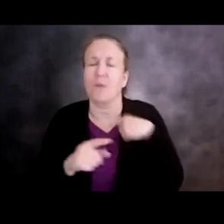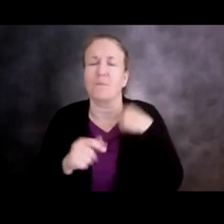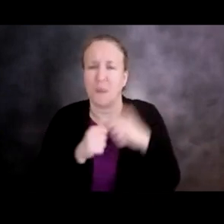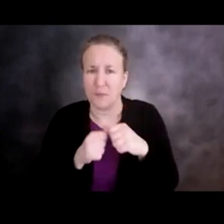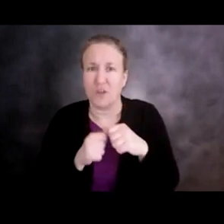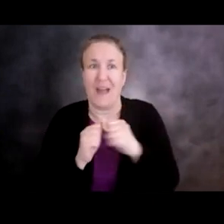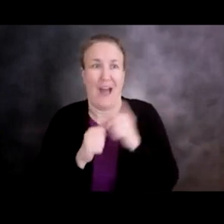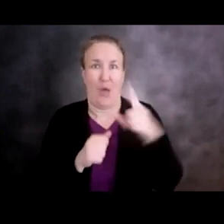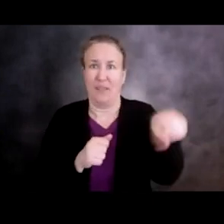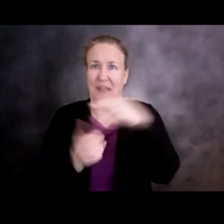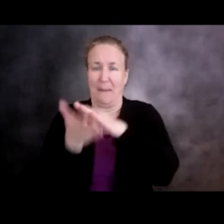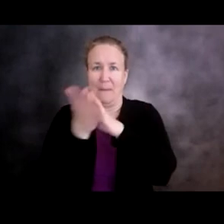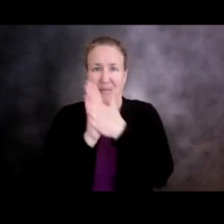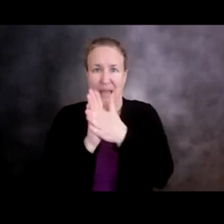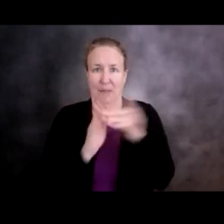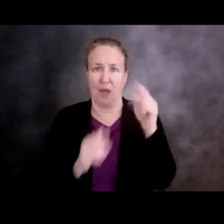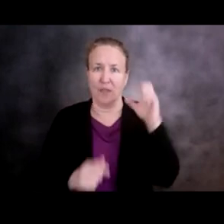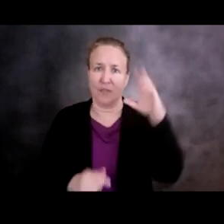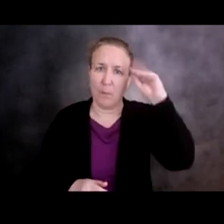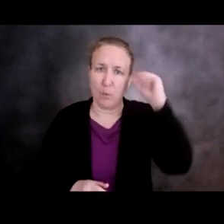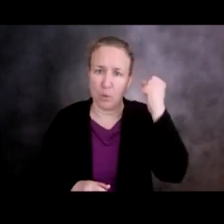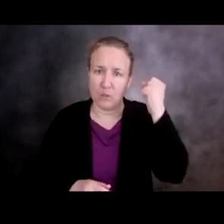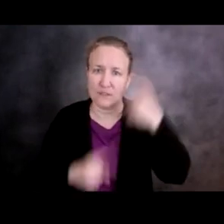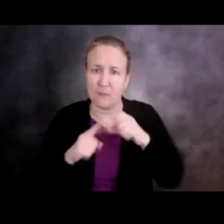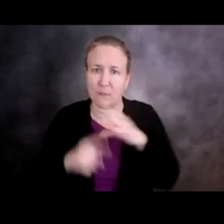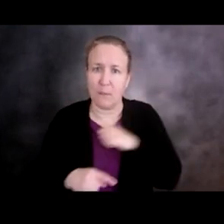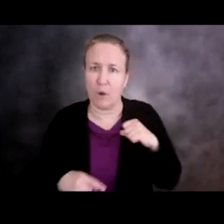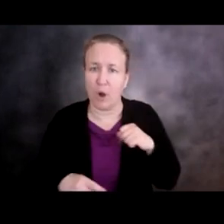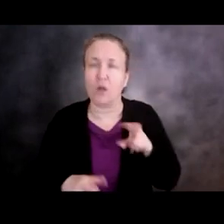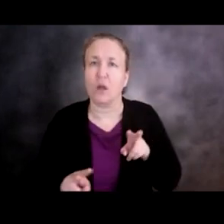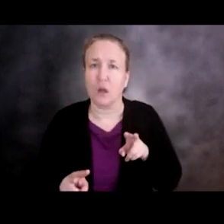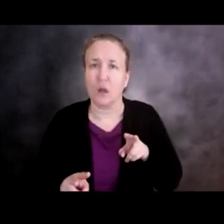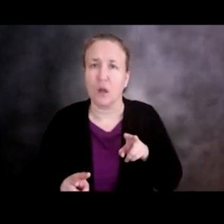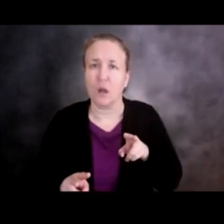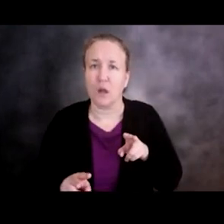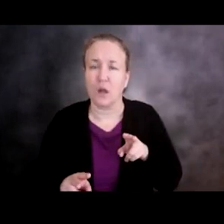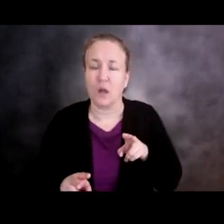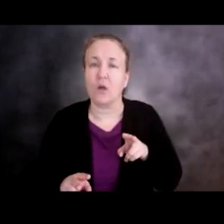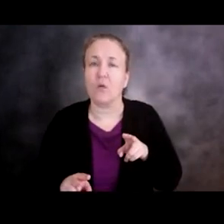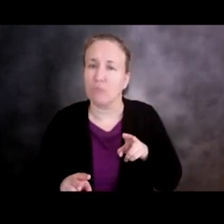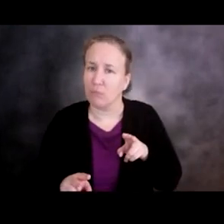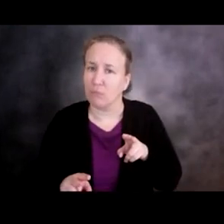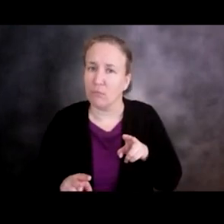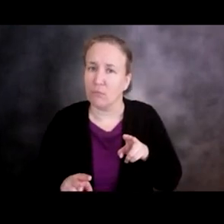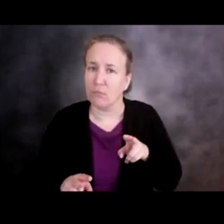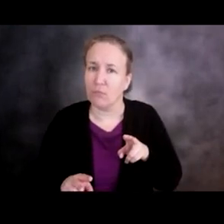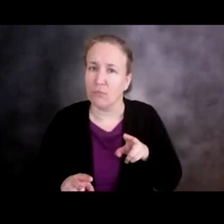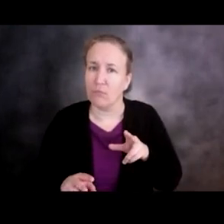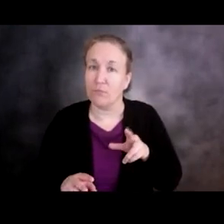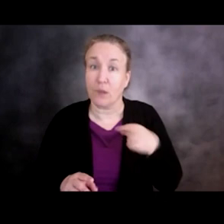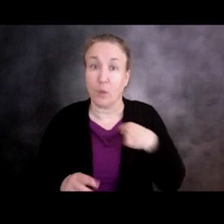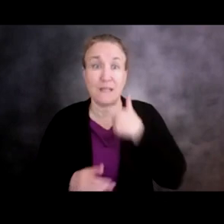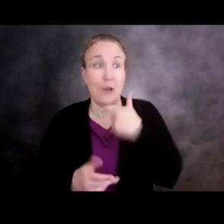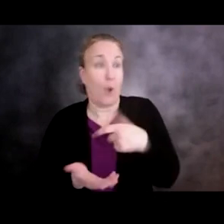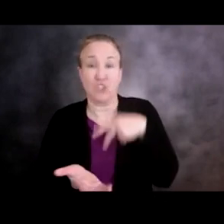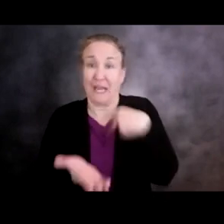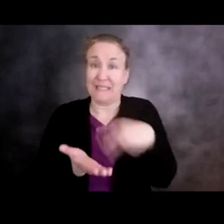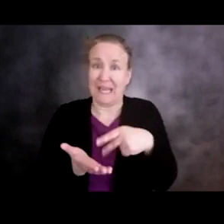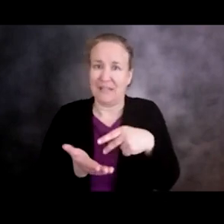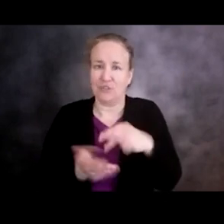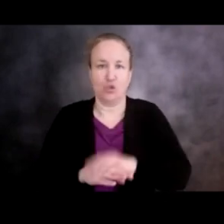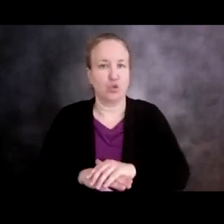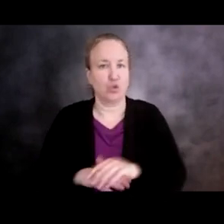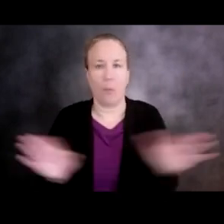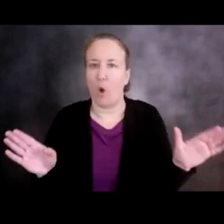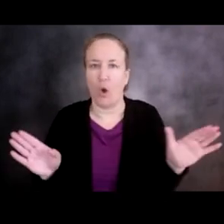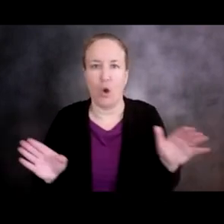became the boys that were in the park. I was not watching a dance, I was